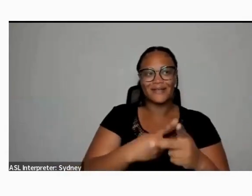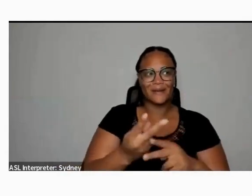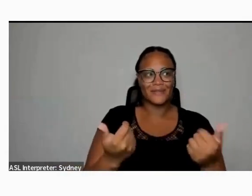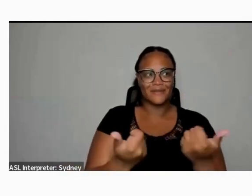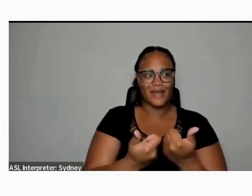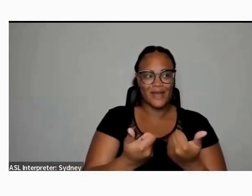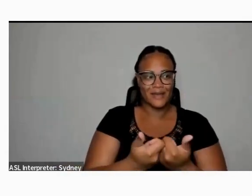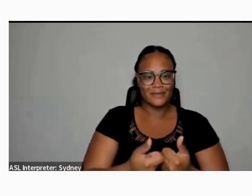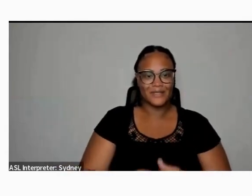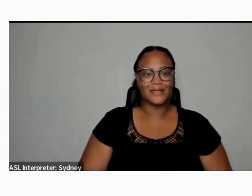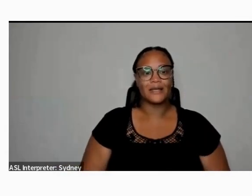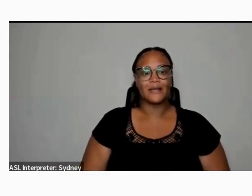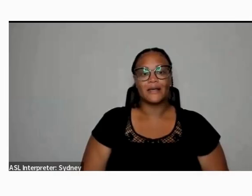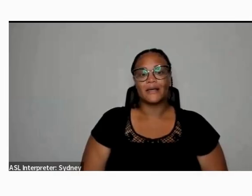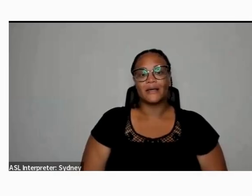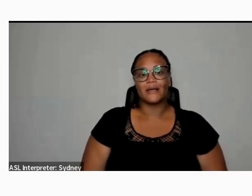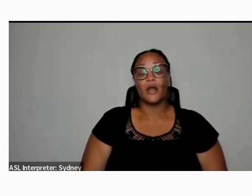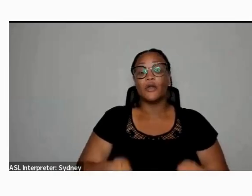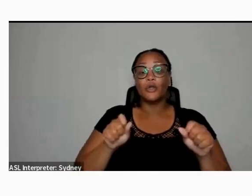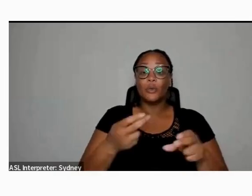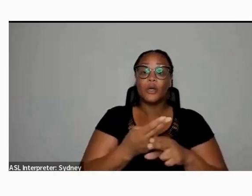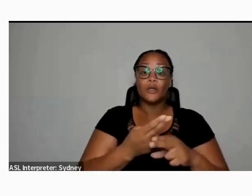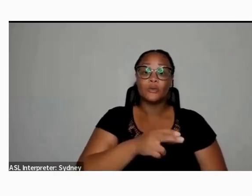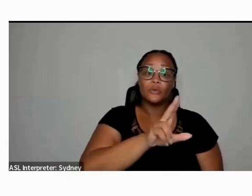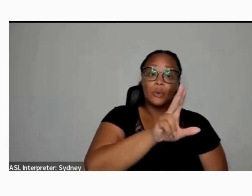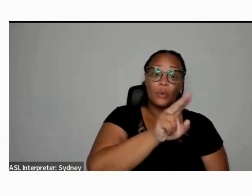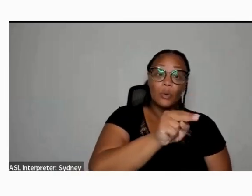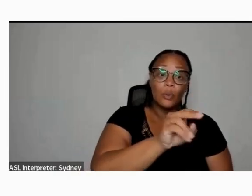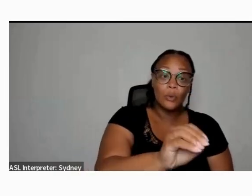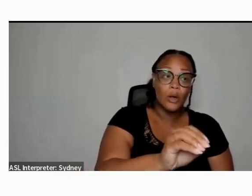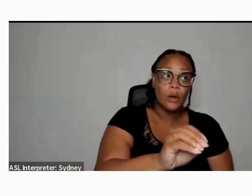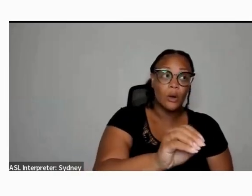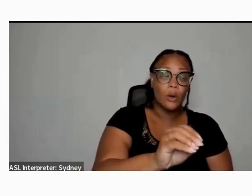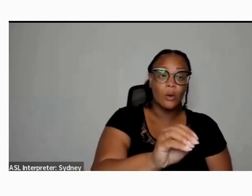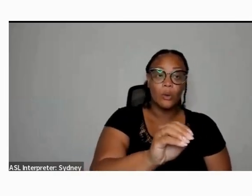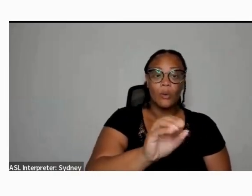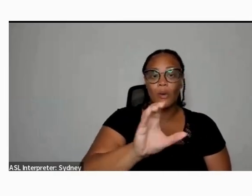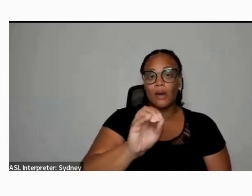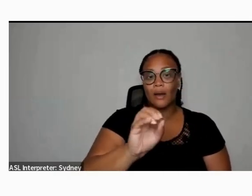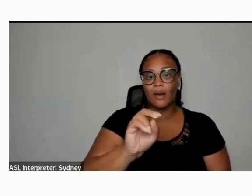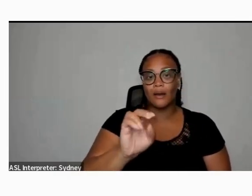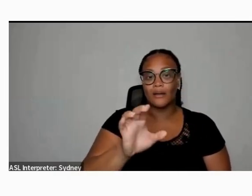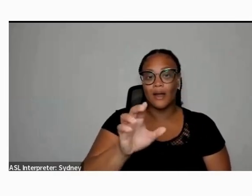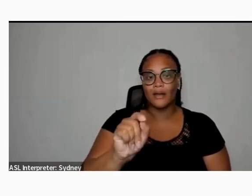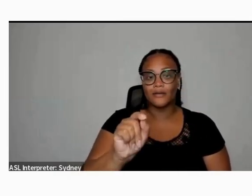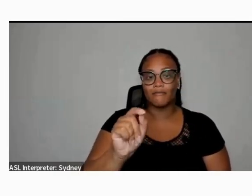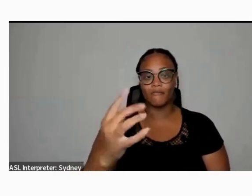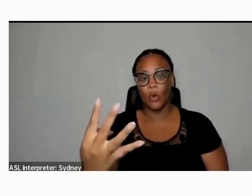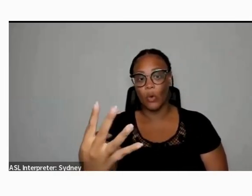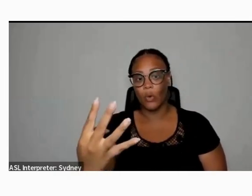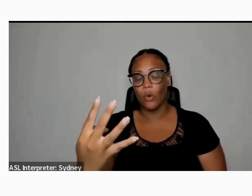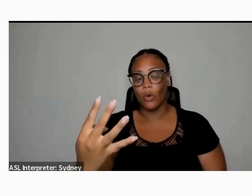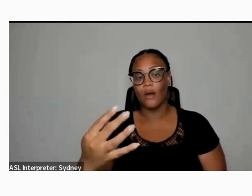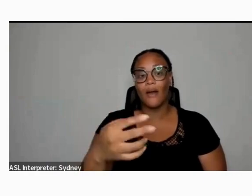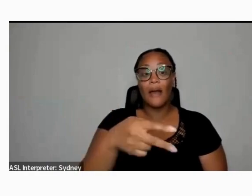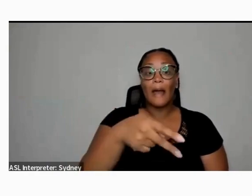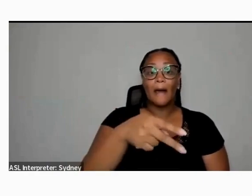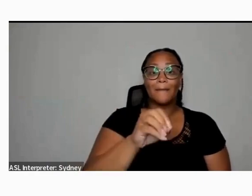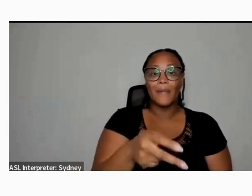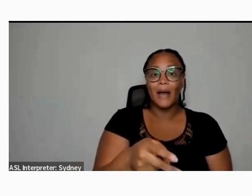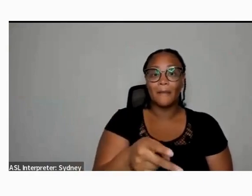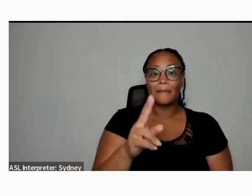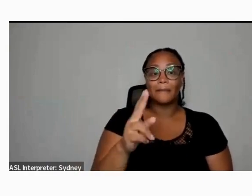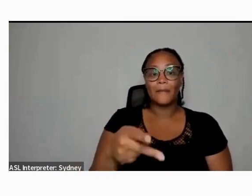commercial games such as Uno or Connect Four. Pop-Up Pirate is a really nice game that